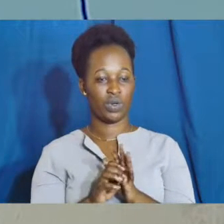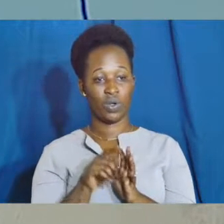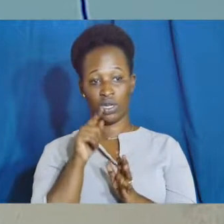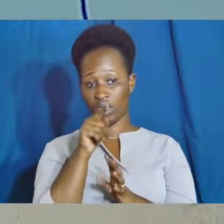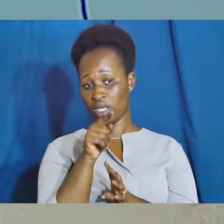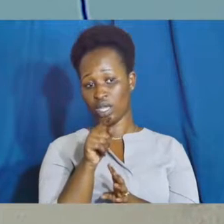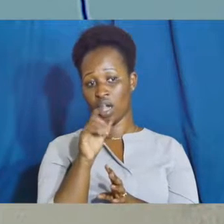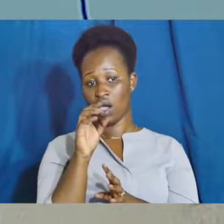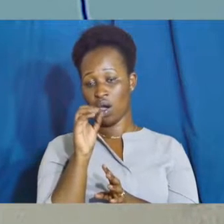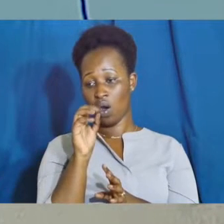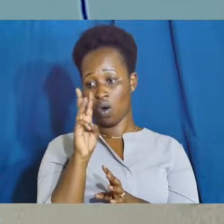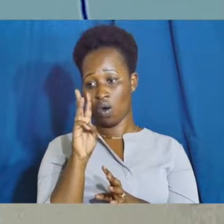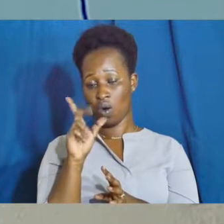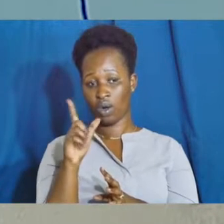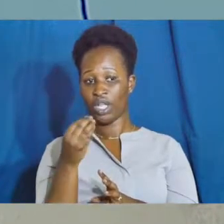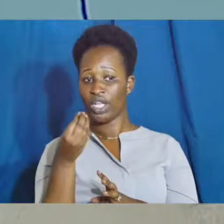mouse.